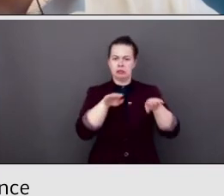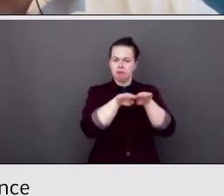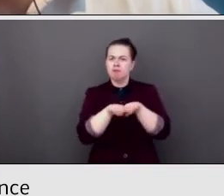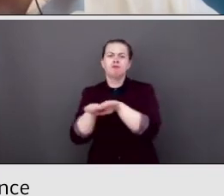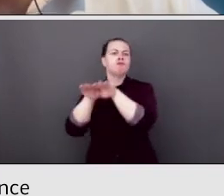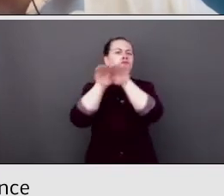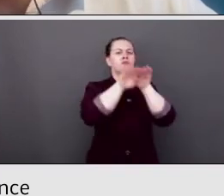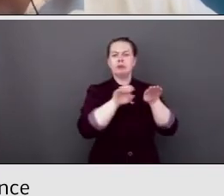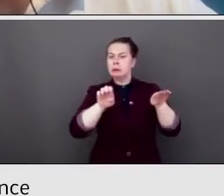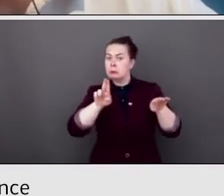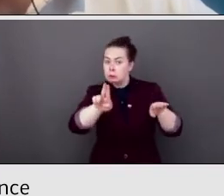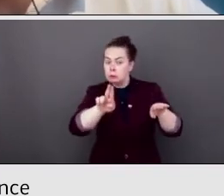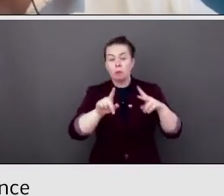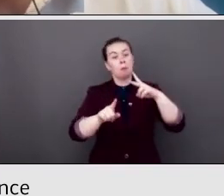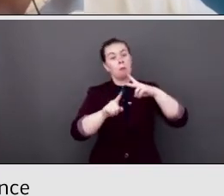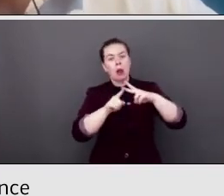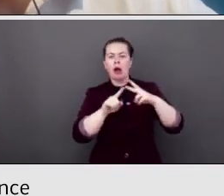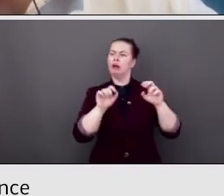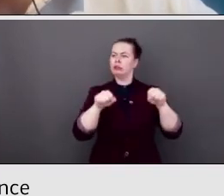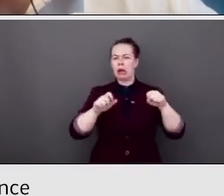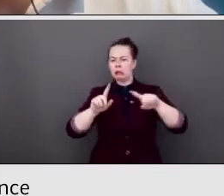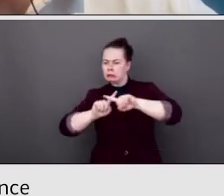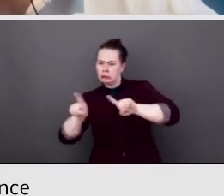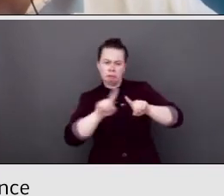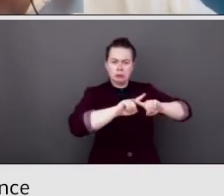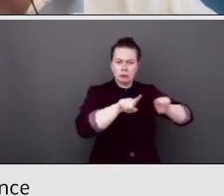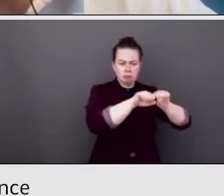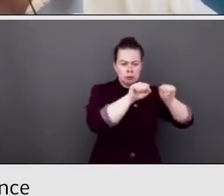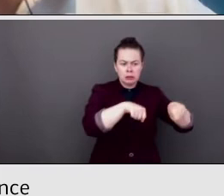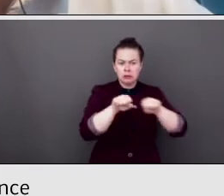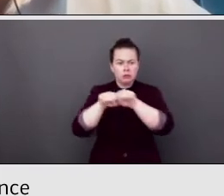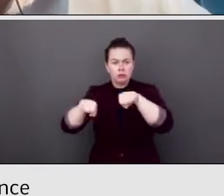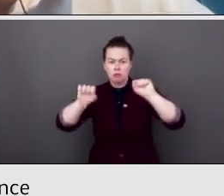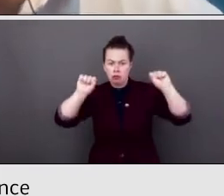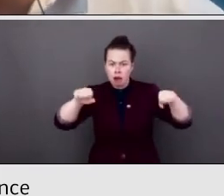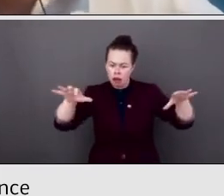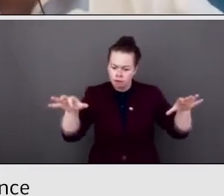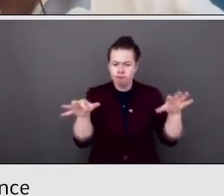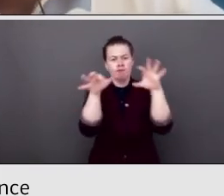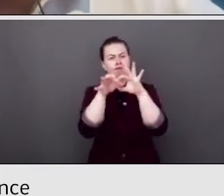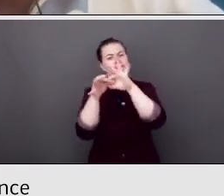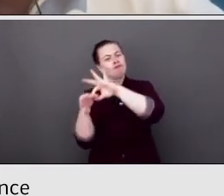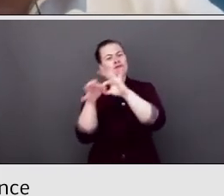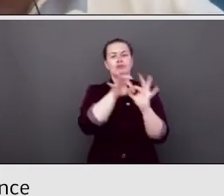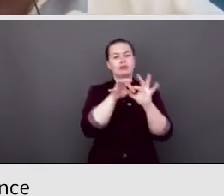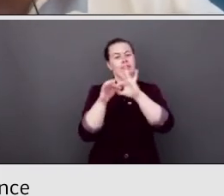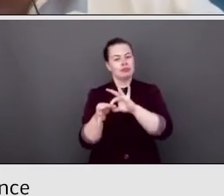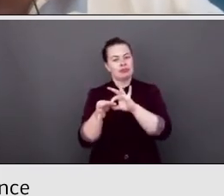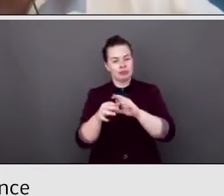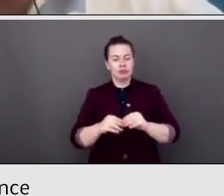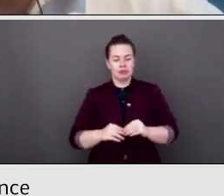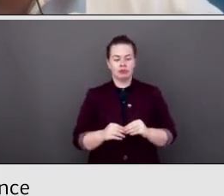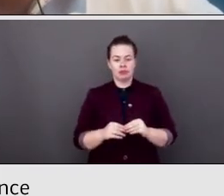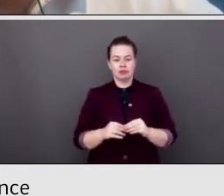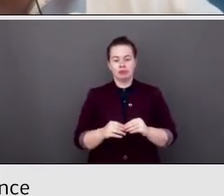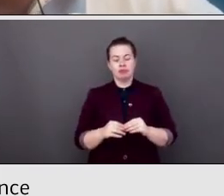and interoperability so that those actors can integrate those solutions within the Shapes platform, which in